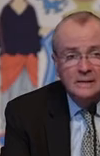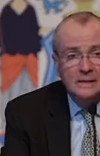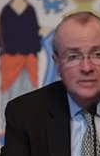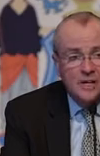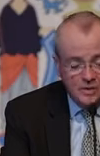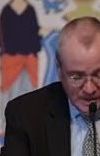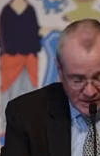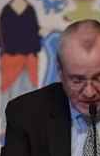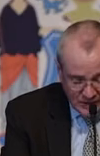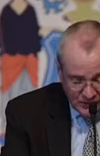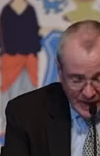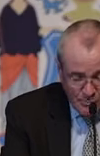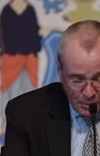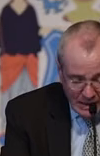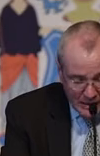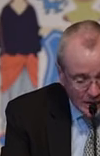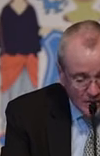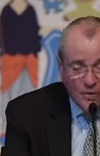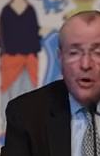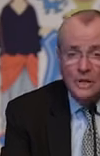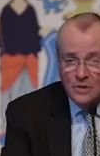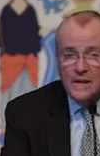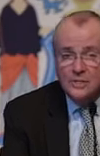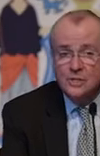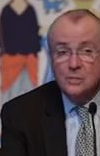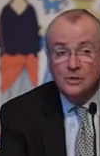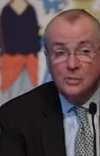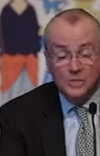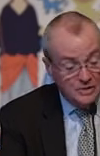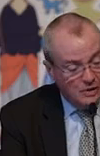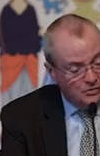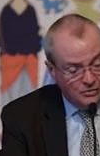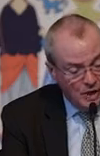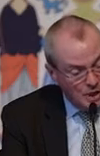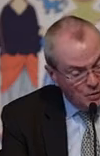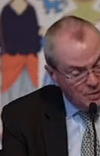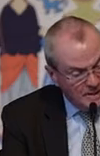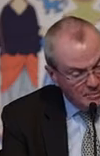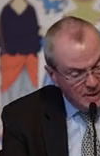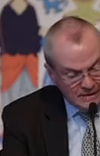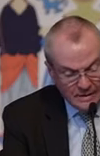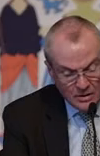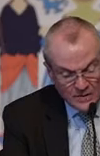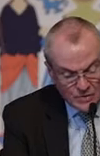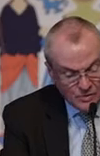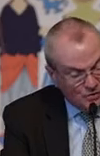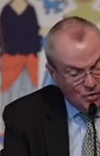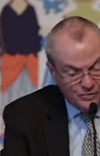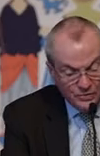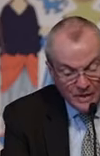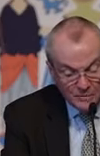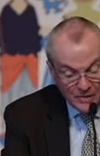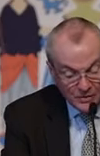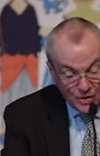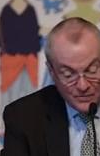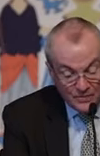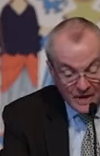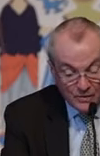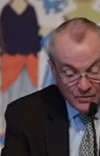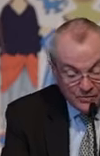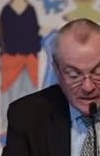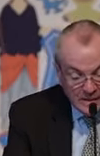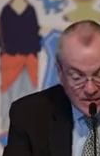great veteran leader, and said a prayer for all of our veterans, but especially those who have been impacted in our veterans' homes by this